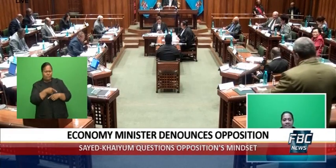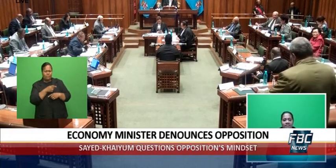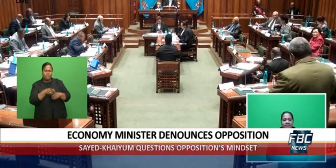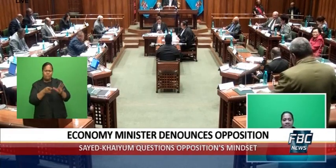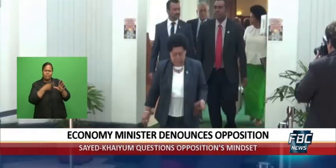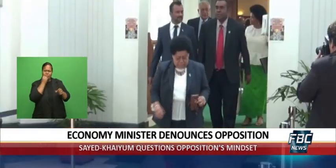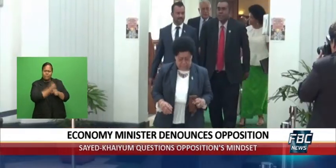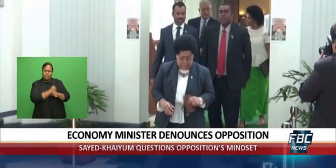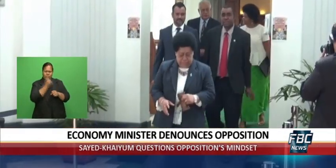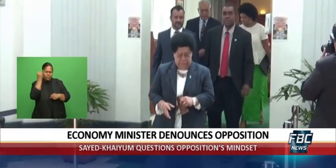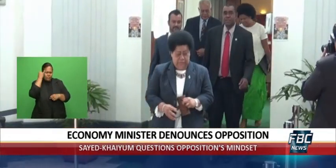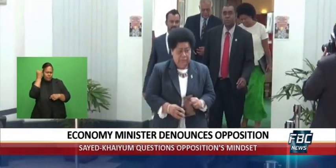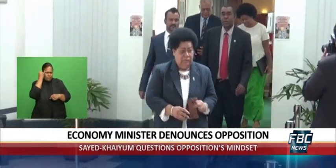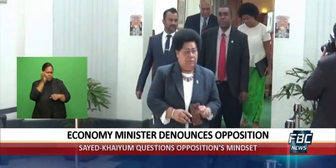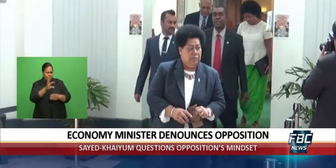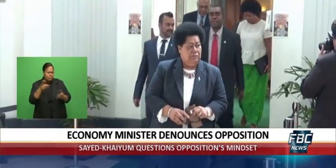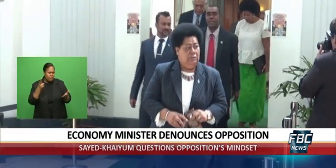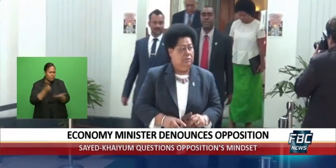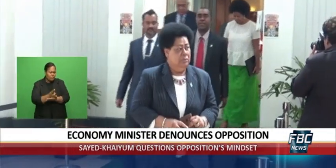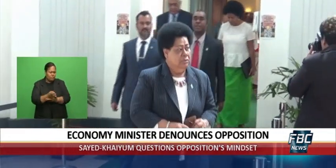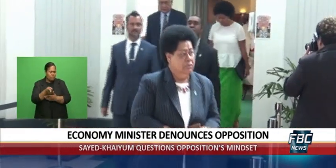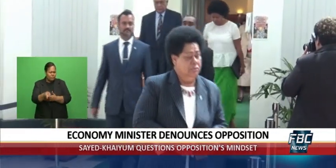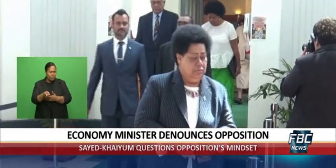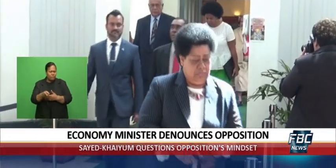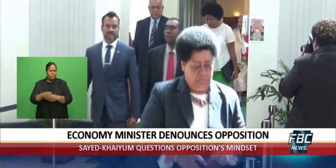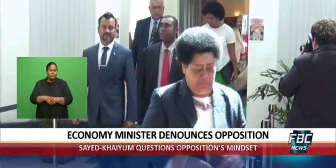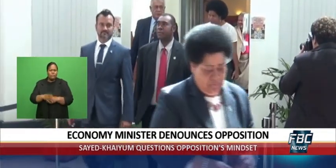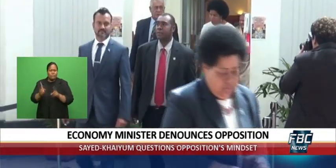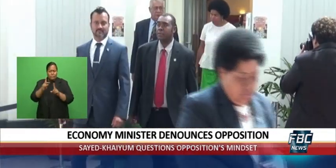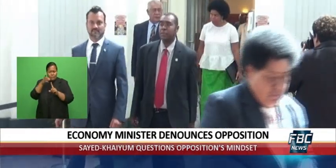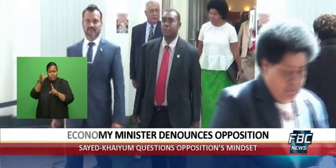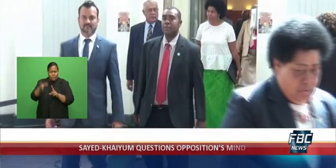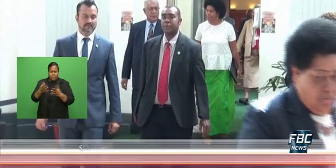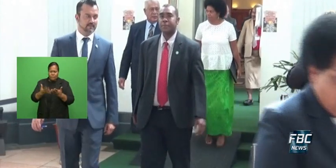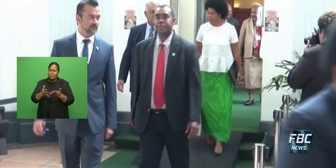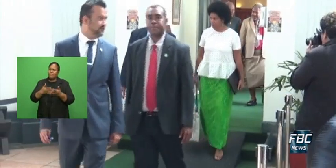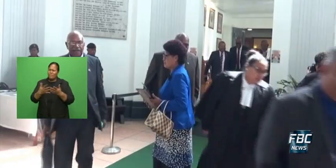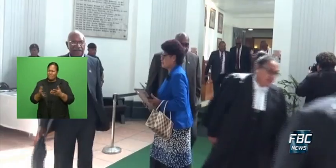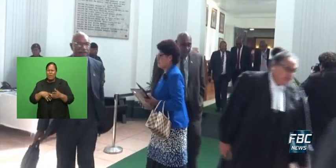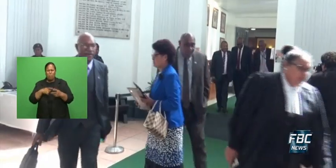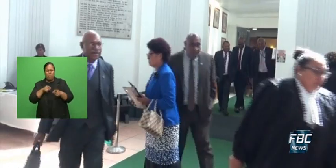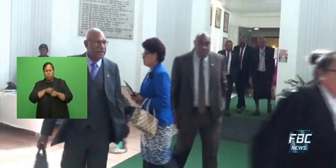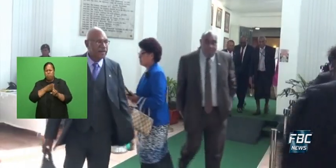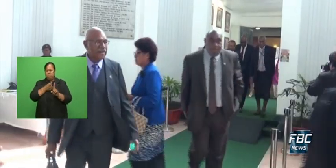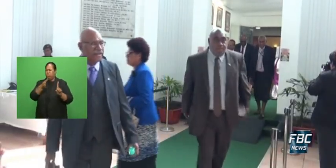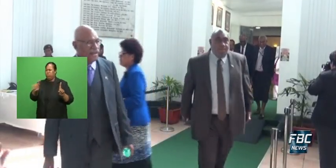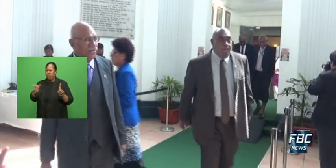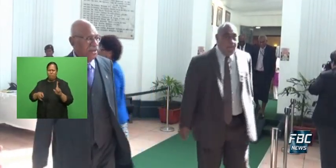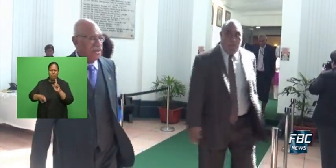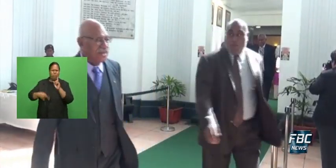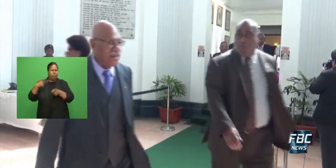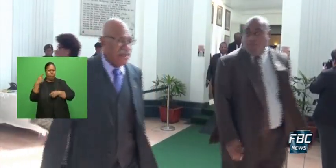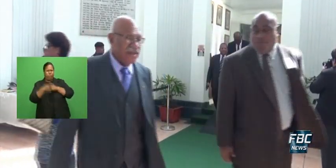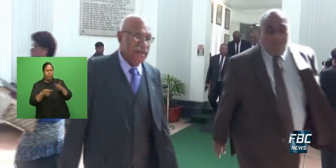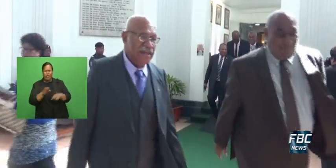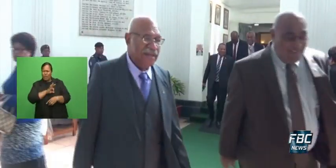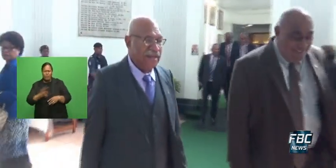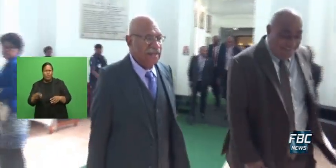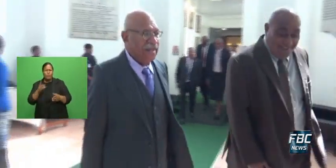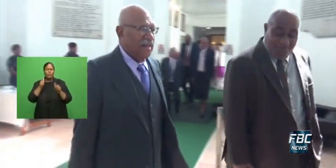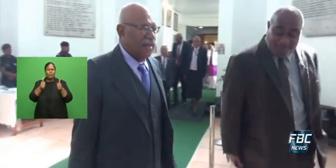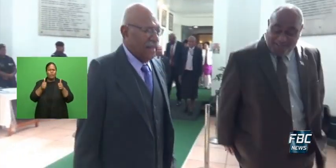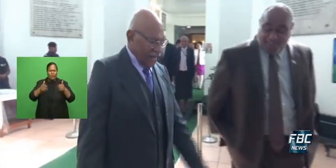The minister adds the opposition's comments against the budget are filled with misplaced contempt for what is good and genuine, an effort to